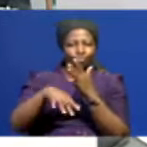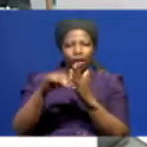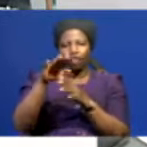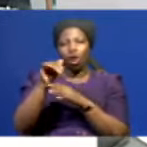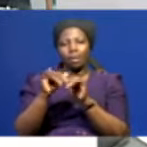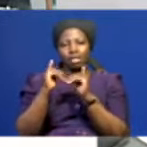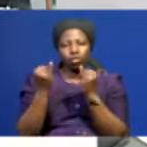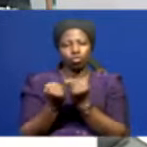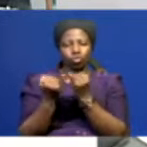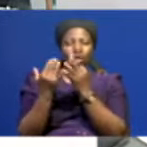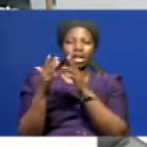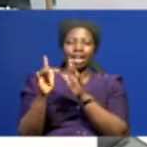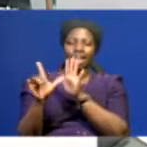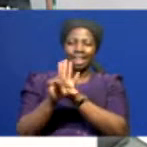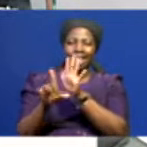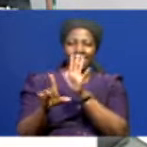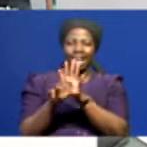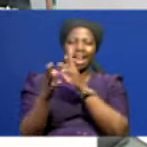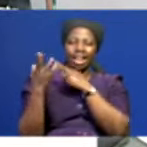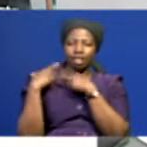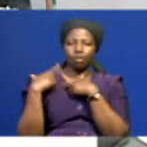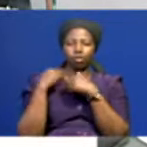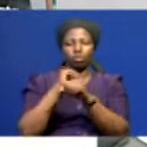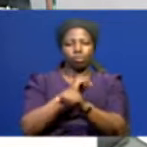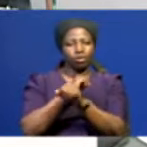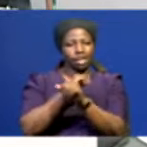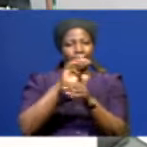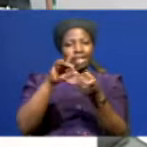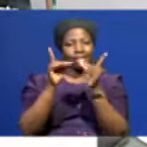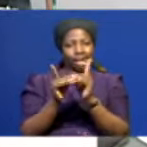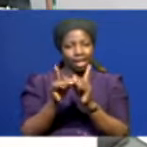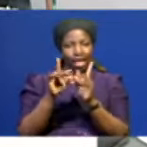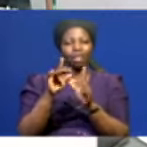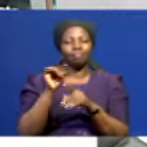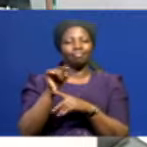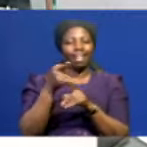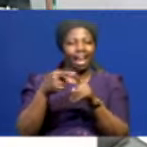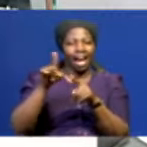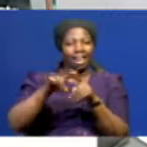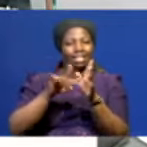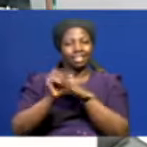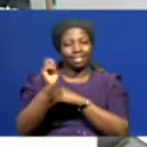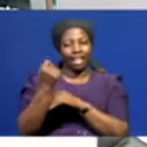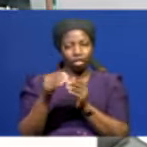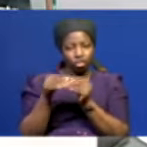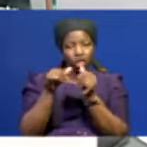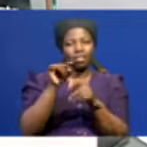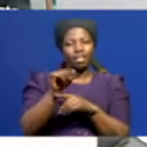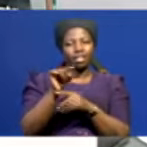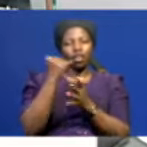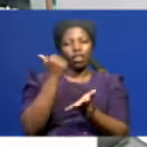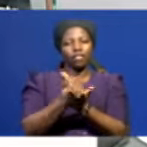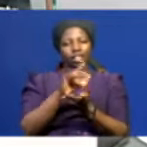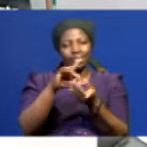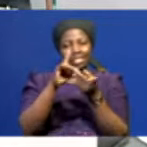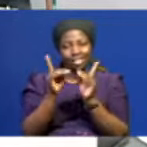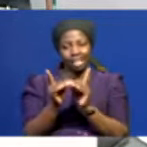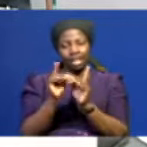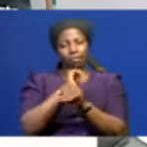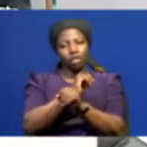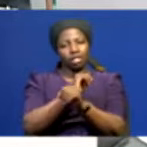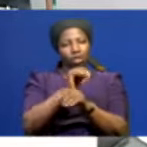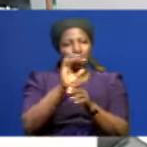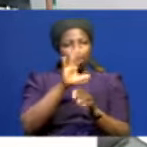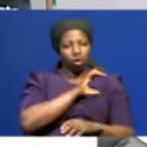concern in Kenya. To mitigate this, the Office of the Data Protection Commissioner is urging data